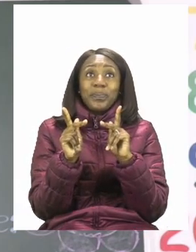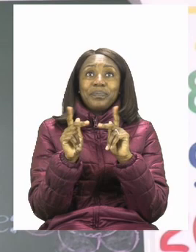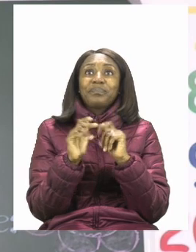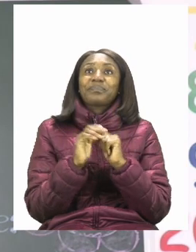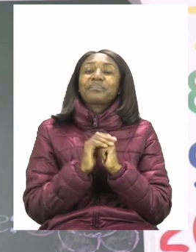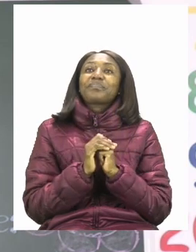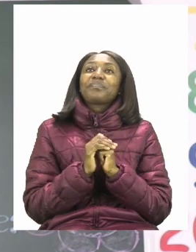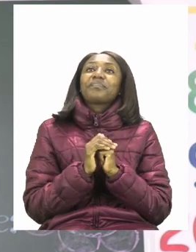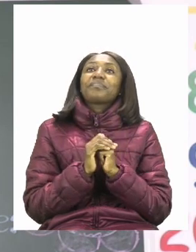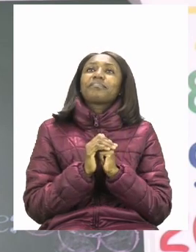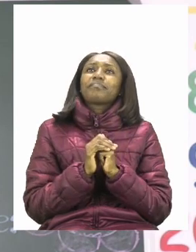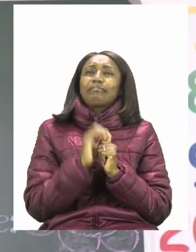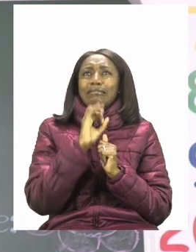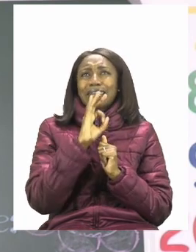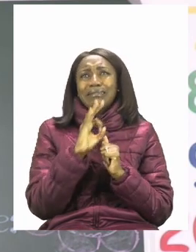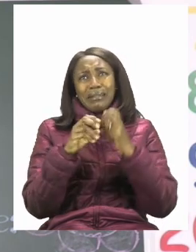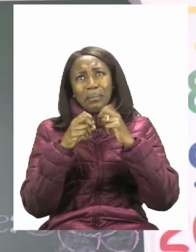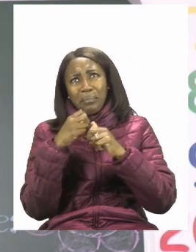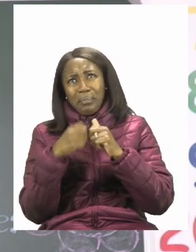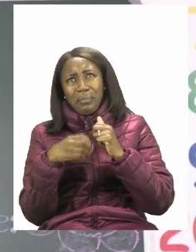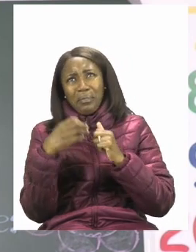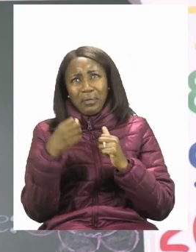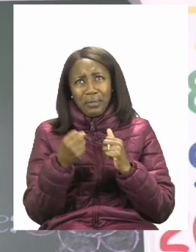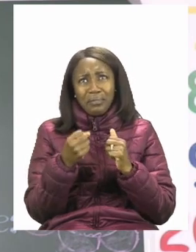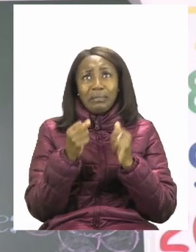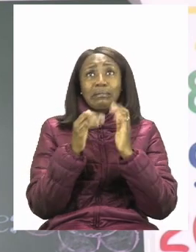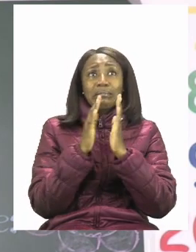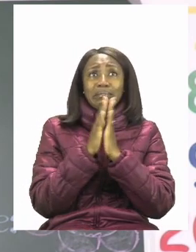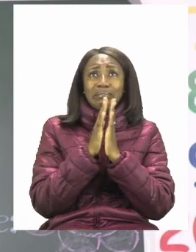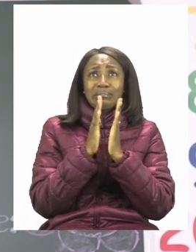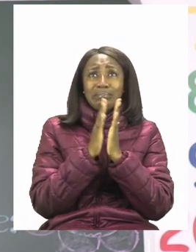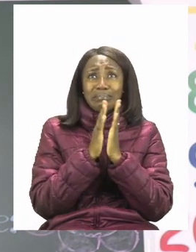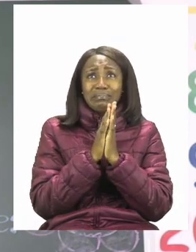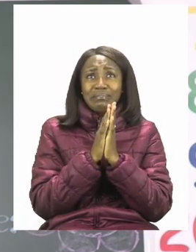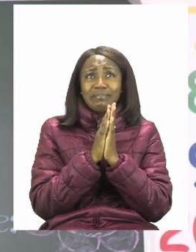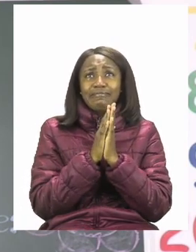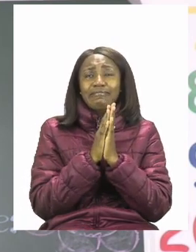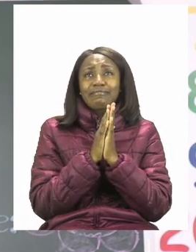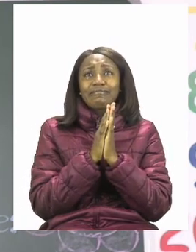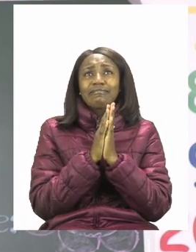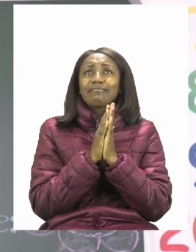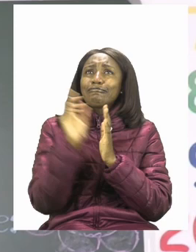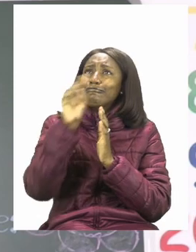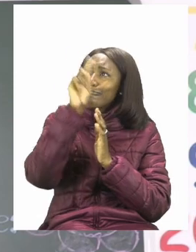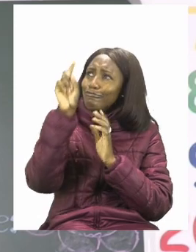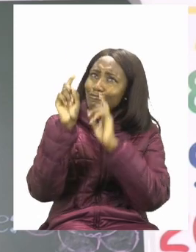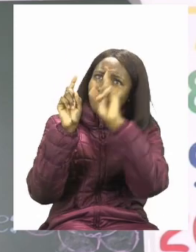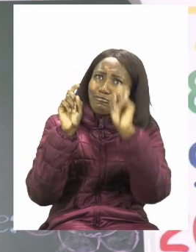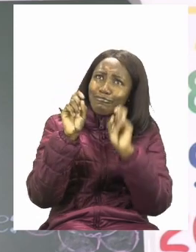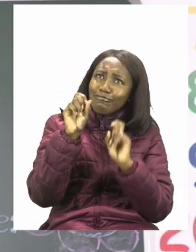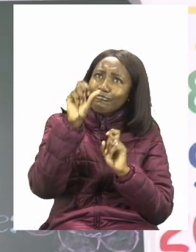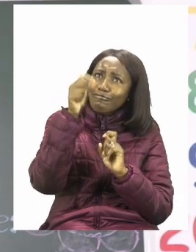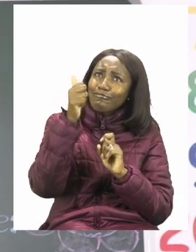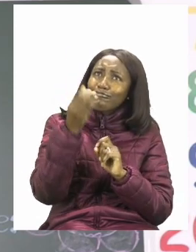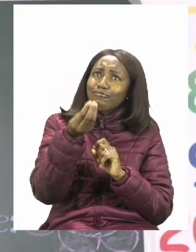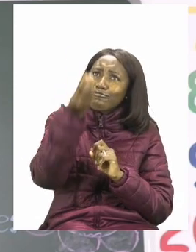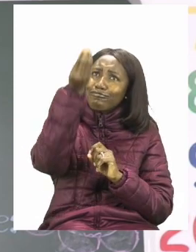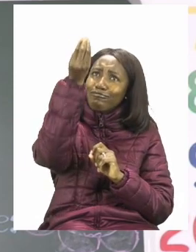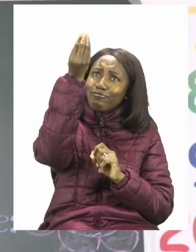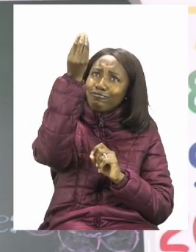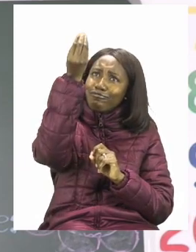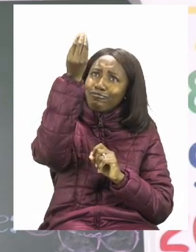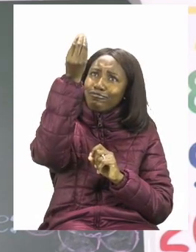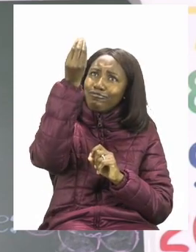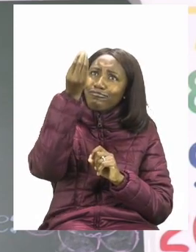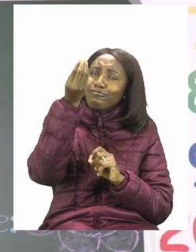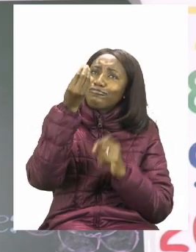If you have any problems, please don't forget you can ask any grown-up or your teacher